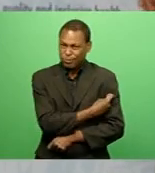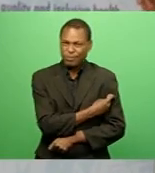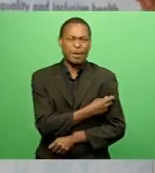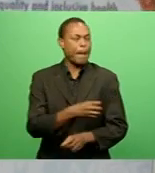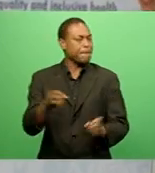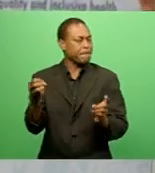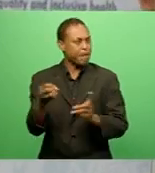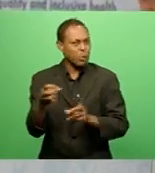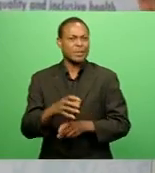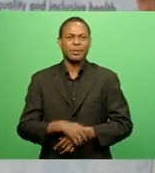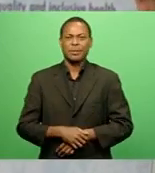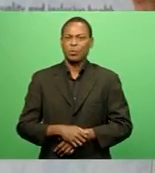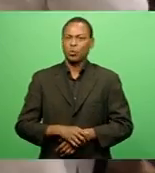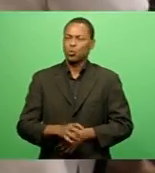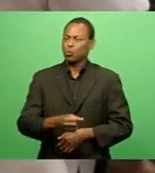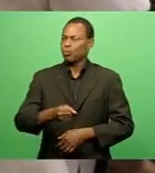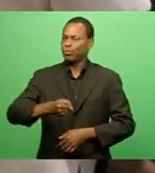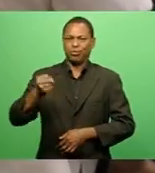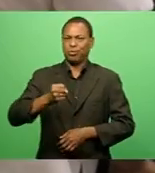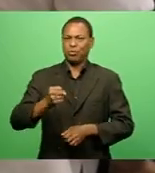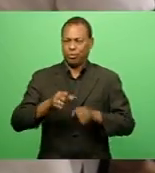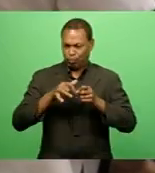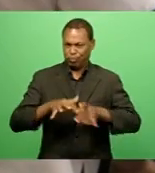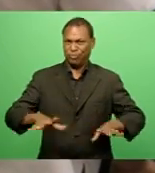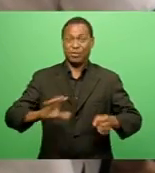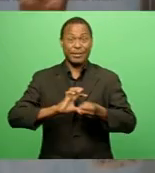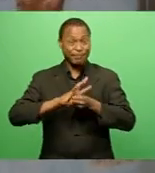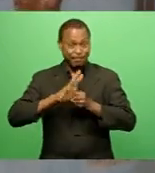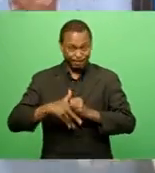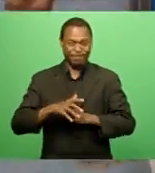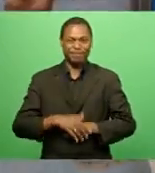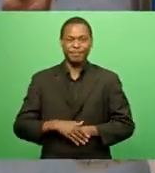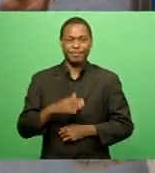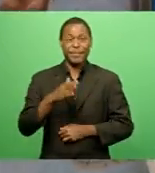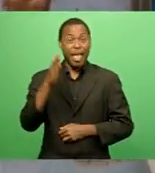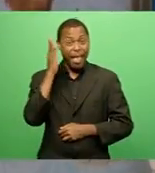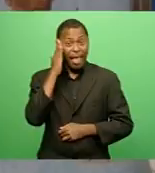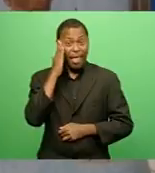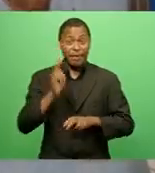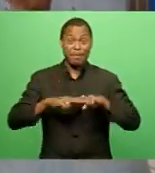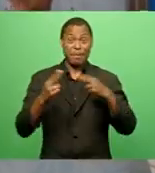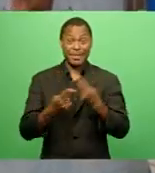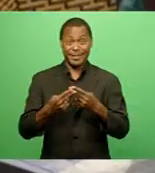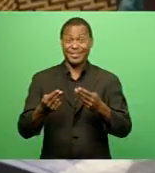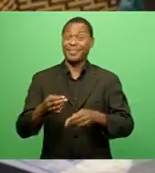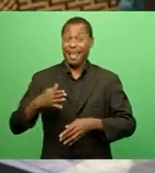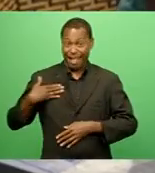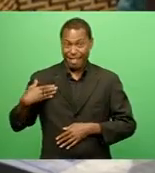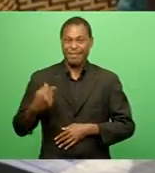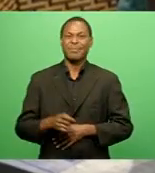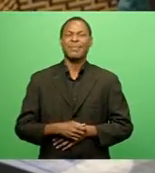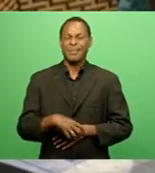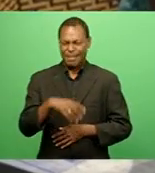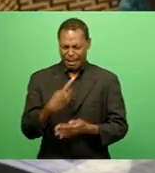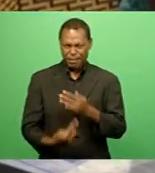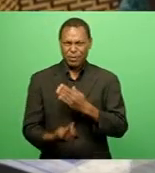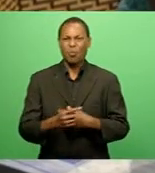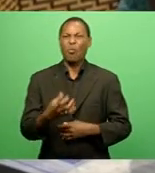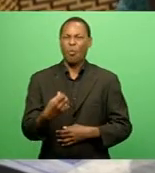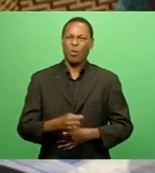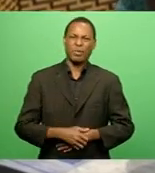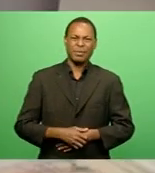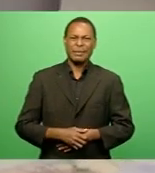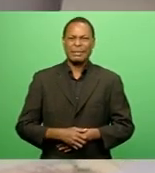to prevent the spread of the pandemic. Head of Family Health Dr. Rachel Devi says there are existing systems in place